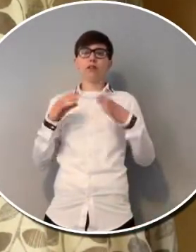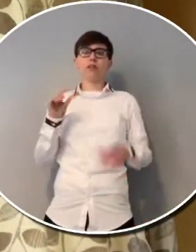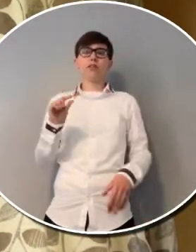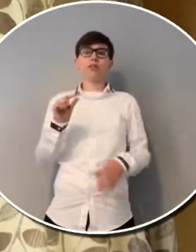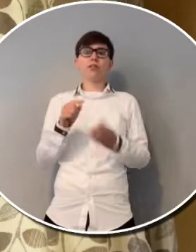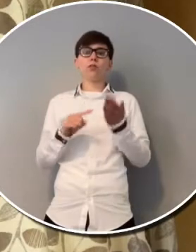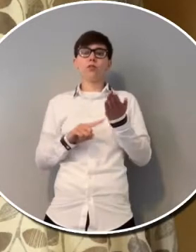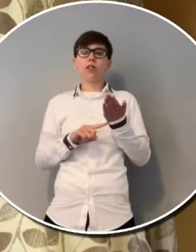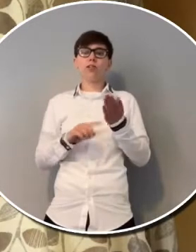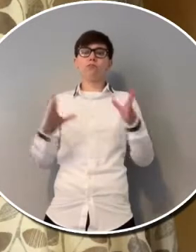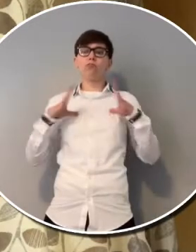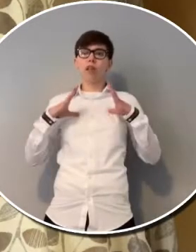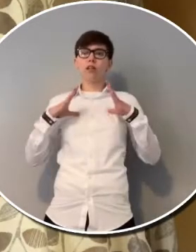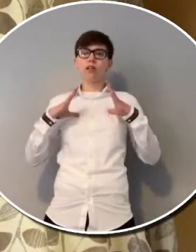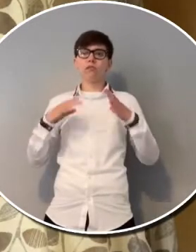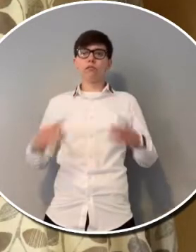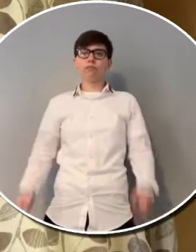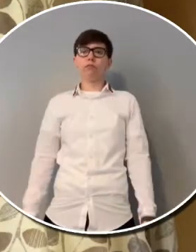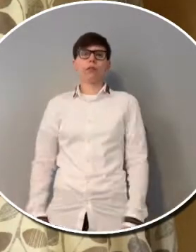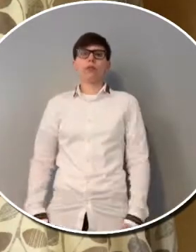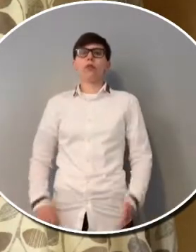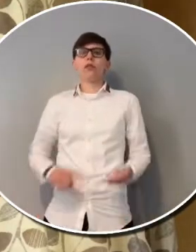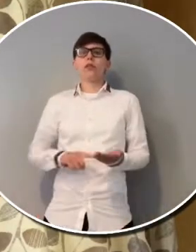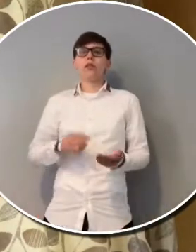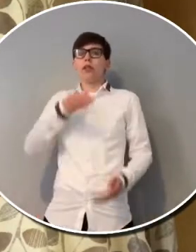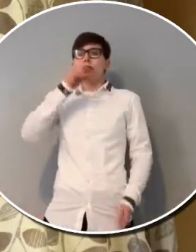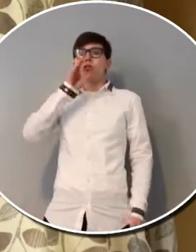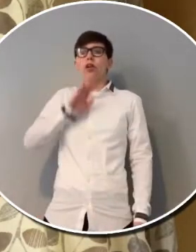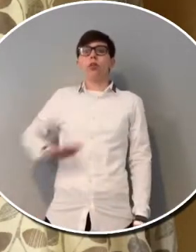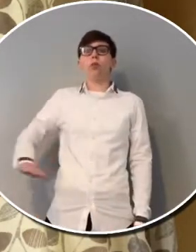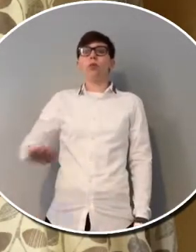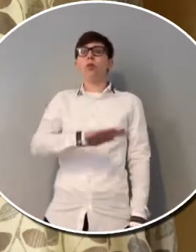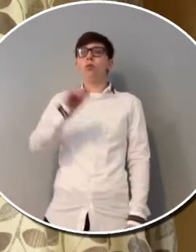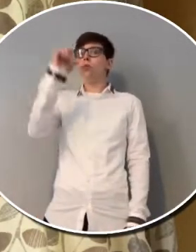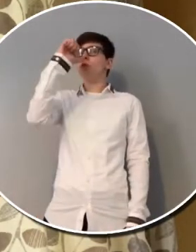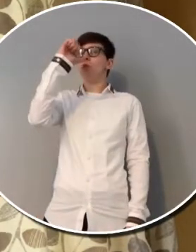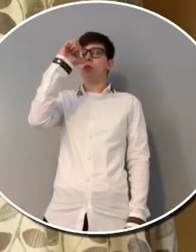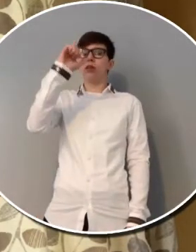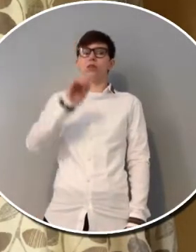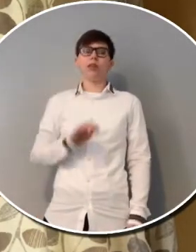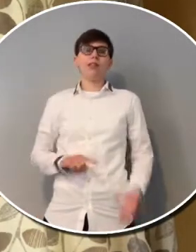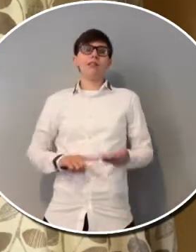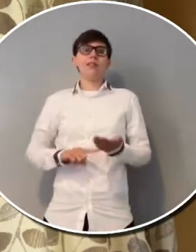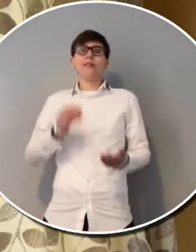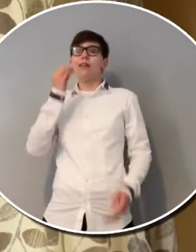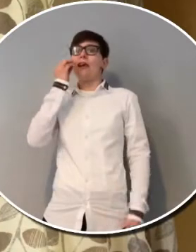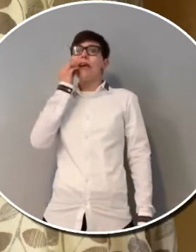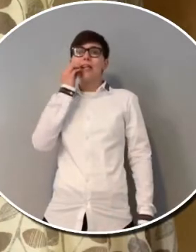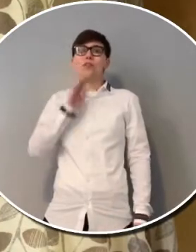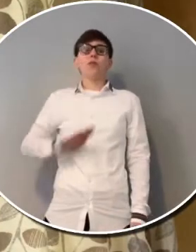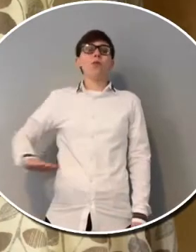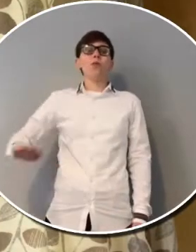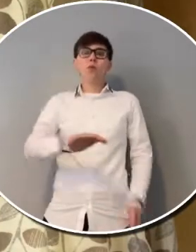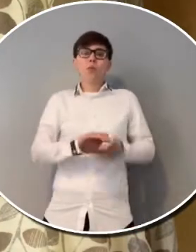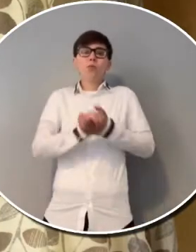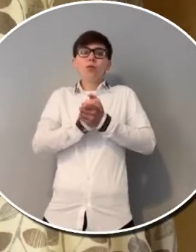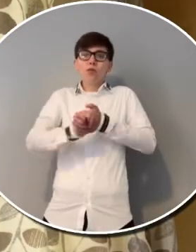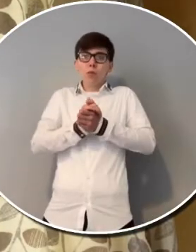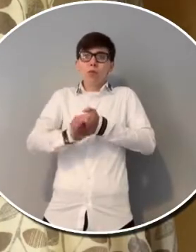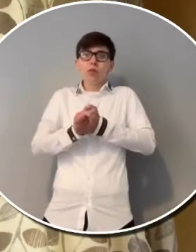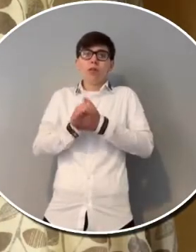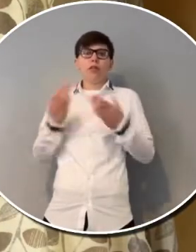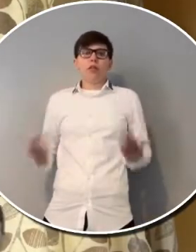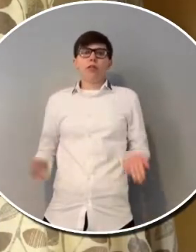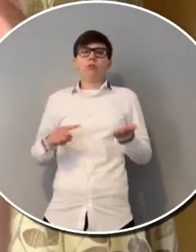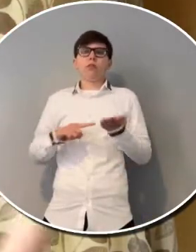the water and ate up all the soap. And now he's in his bed with bubbles in his